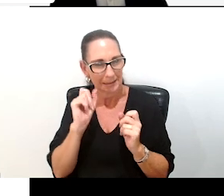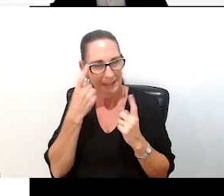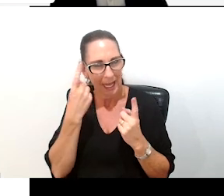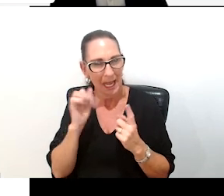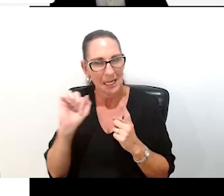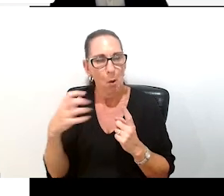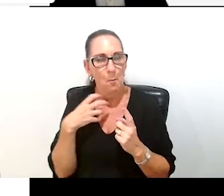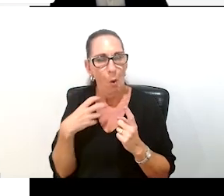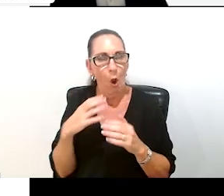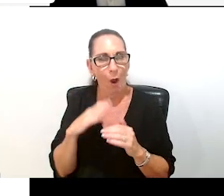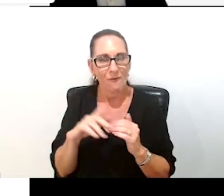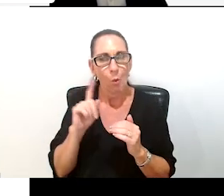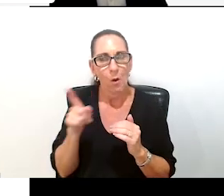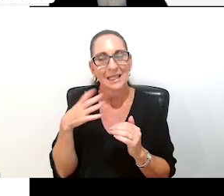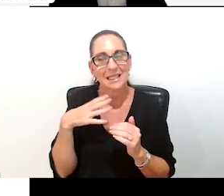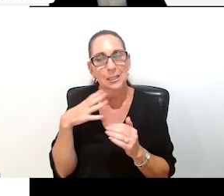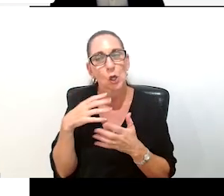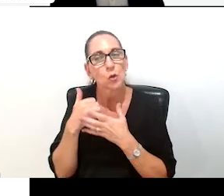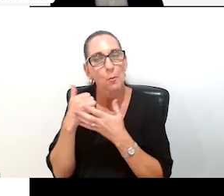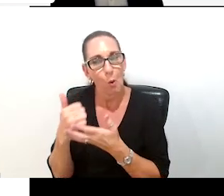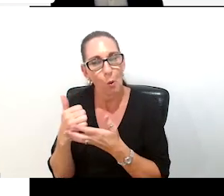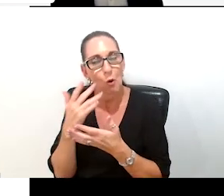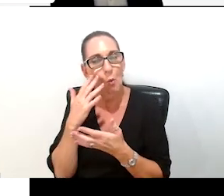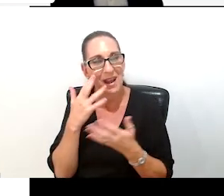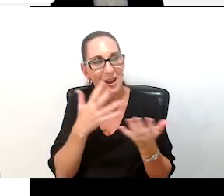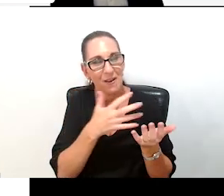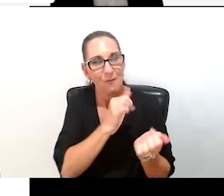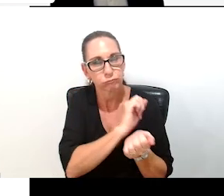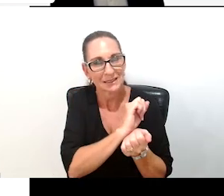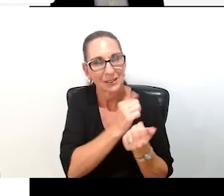types of support for that person once they leave prison.